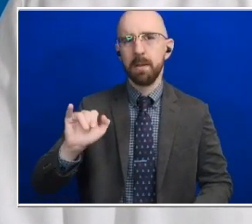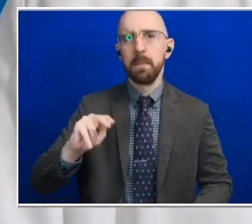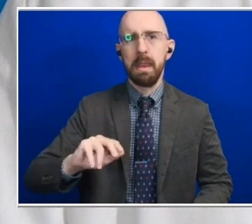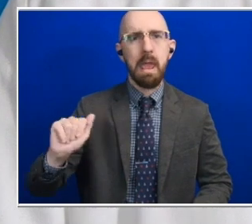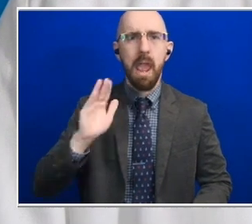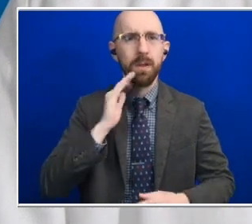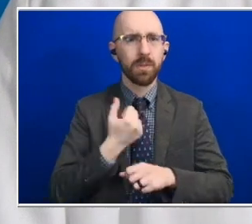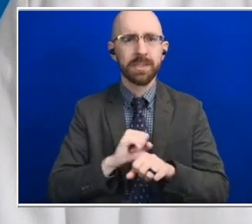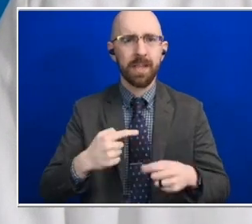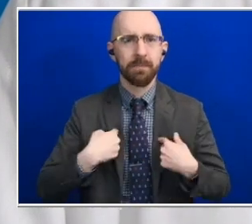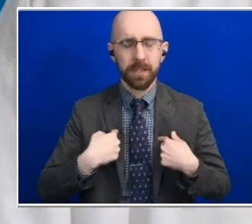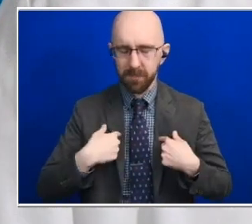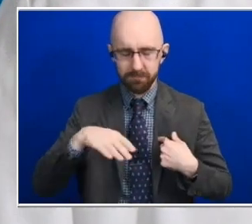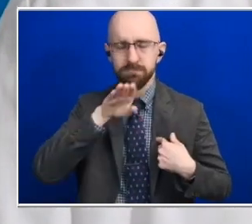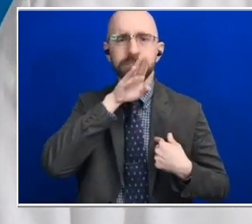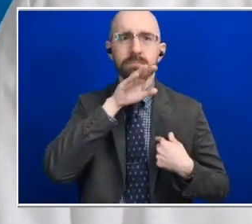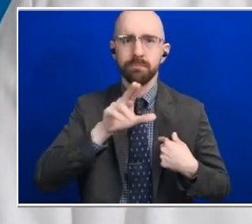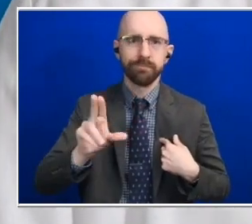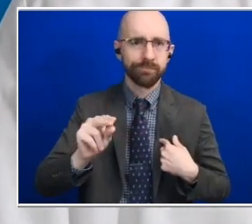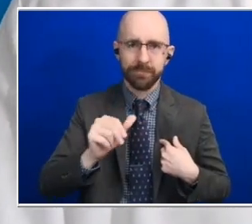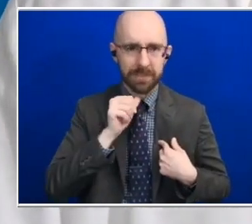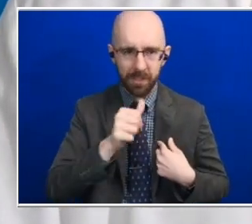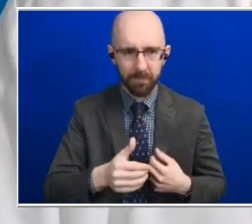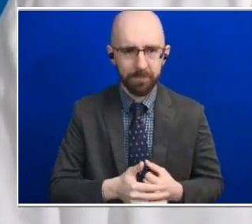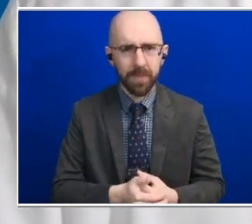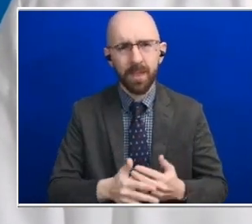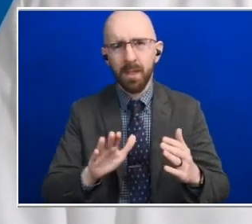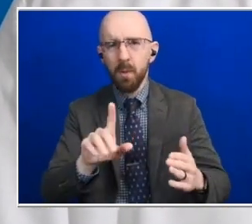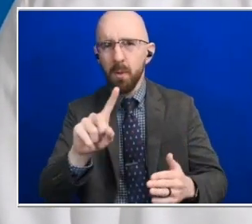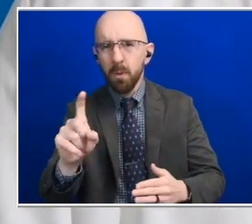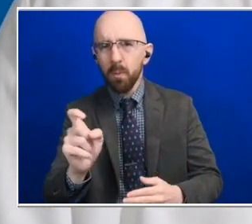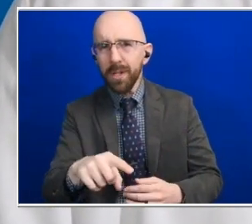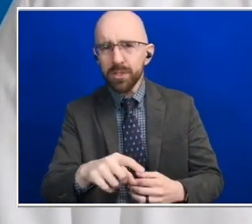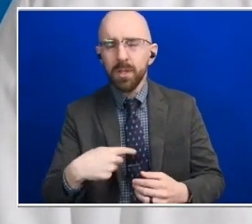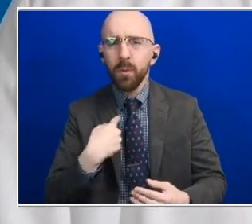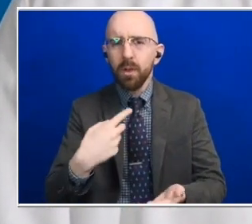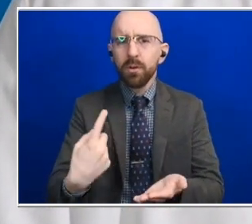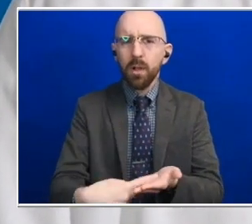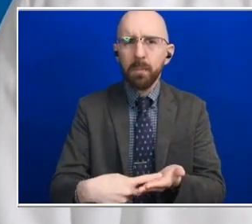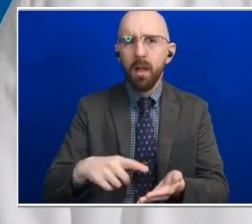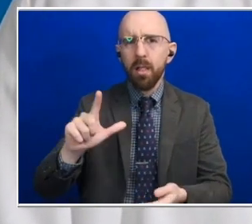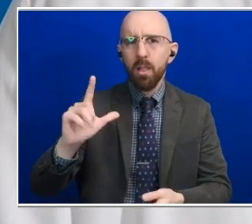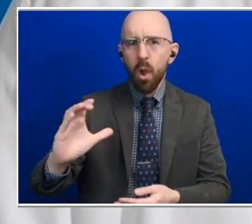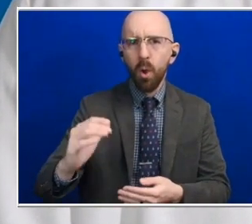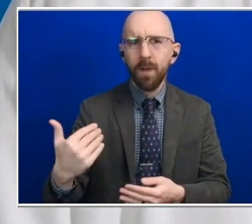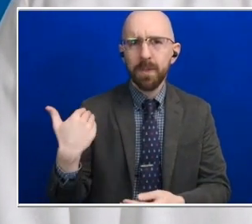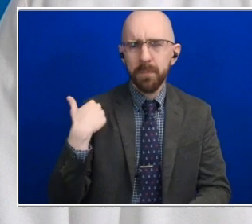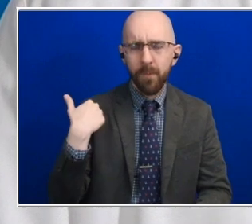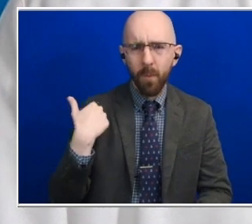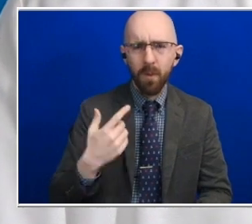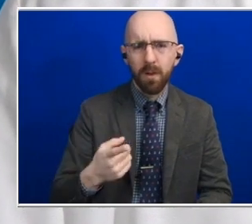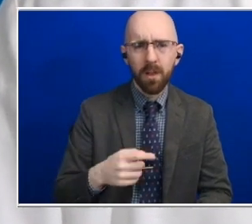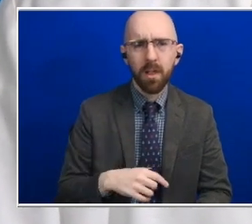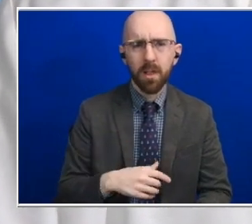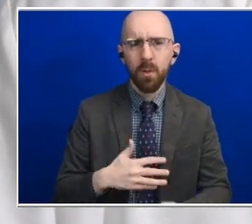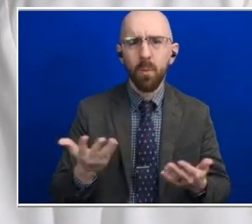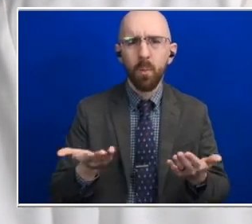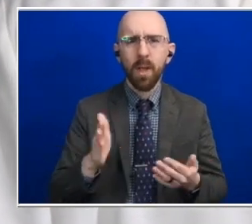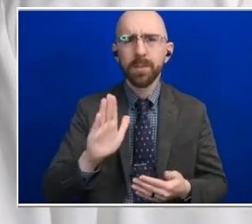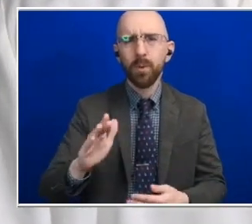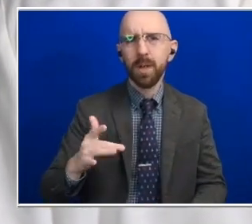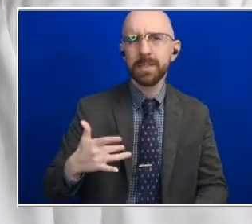case. Hey, one question. We were talking about this long COVID thing before. What's your sense about long